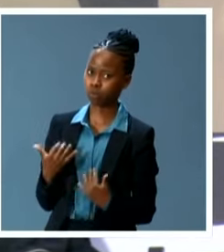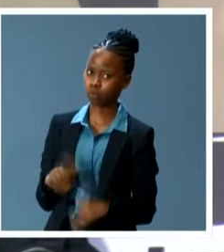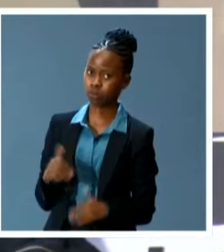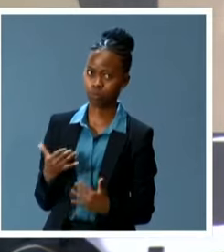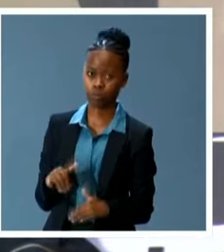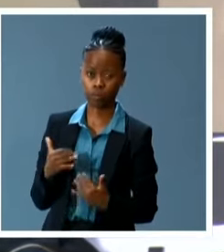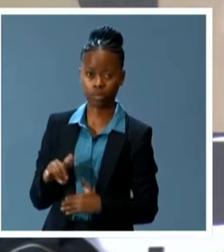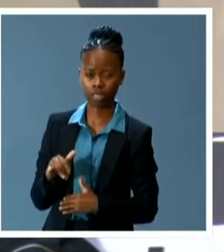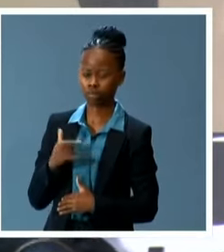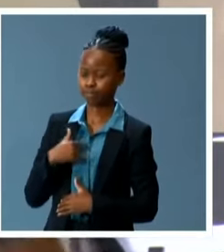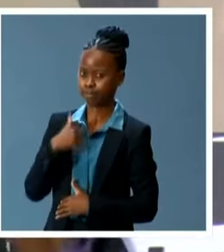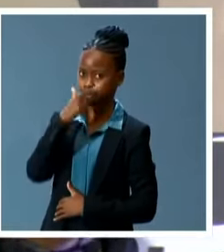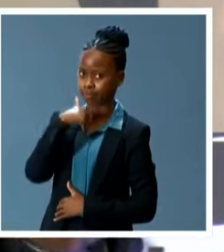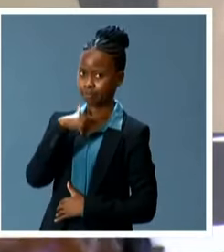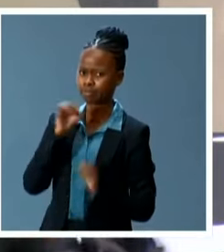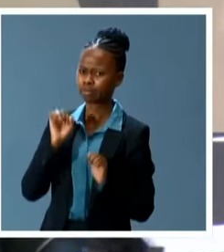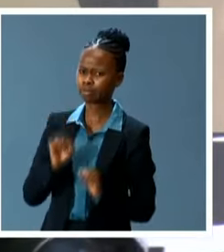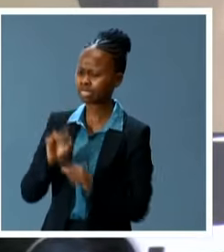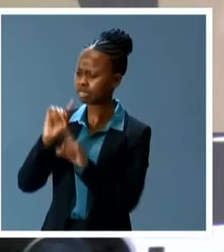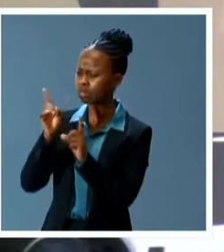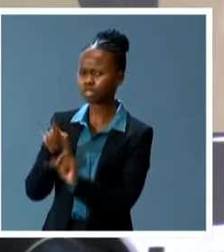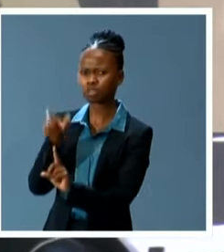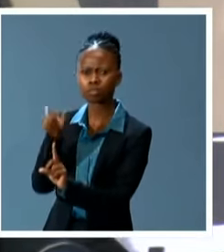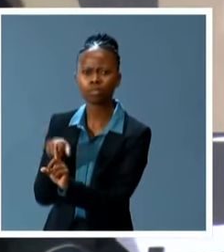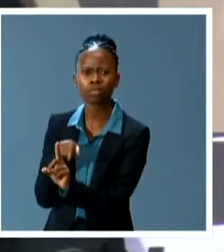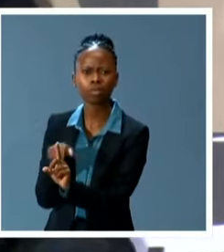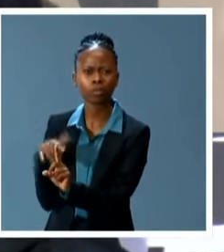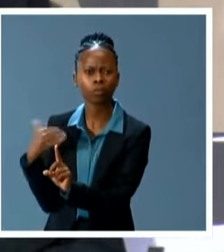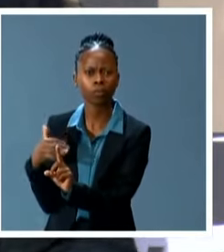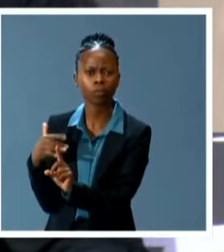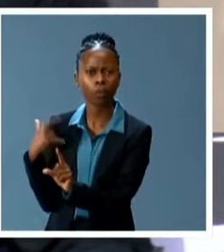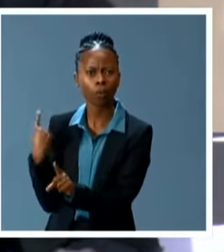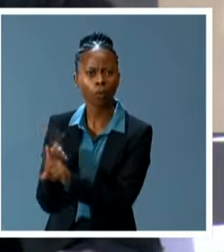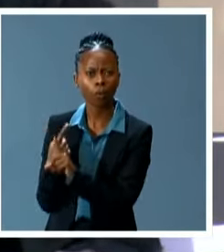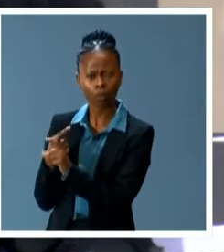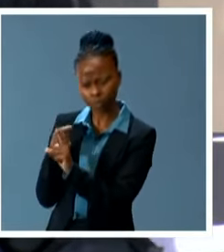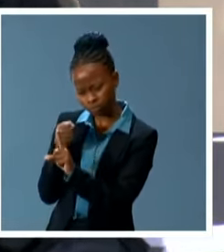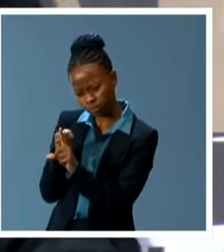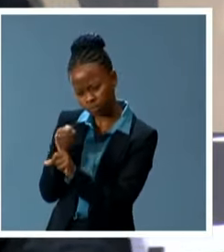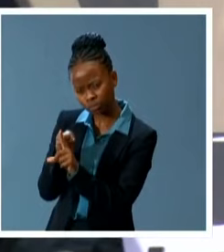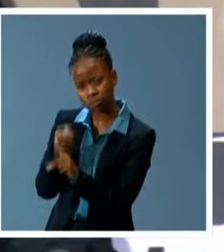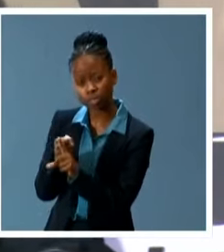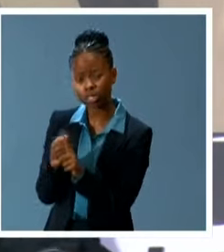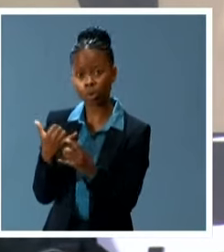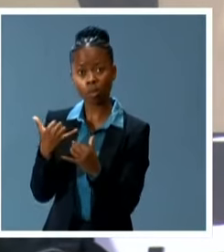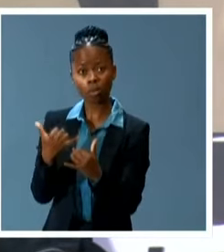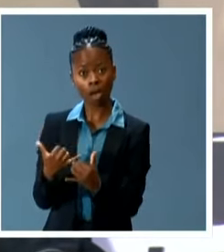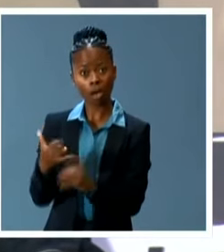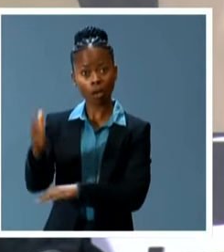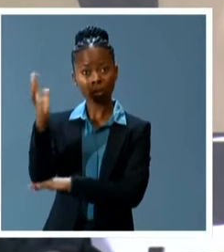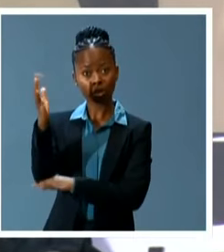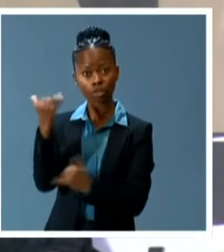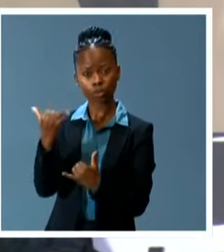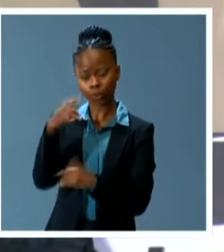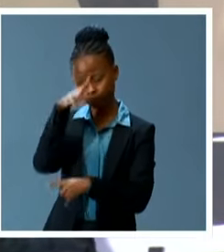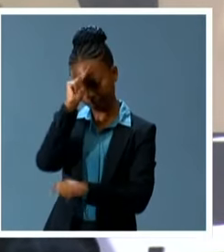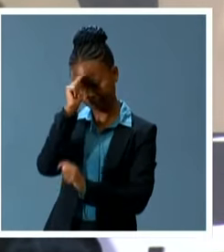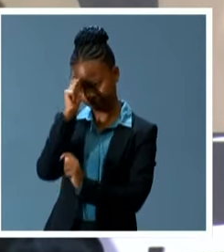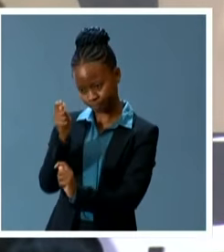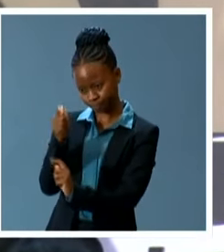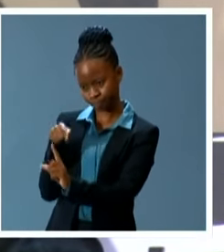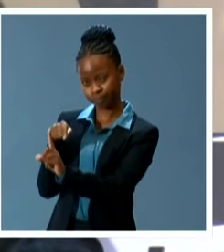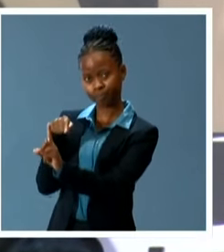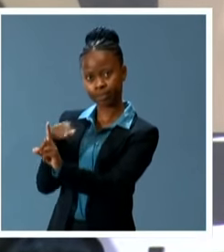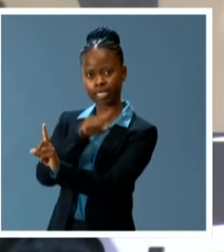human being who was always there for us. We dedicate the 18th Nelson Mandela Annual Lecture to her